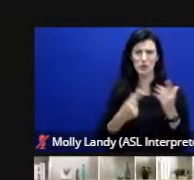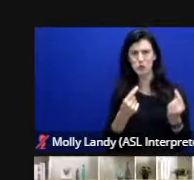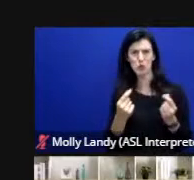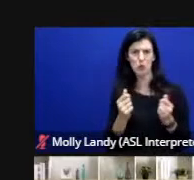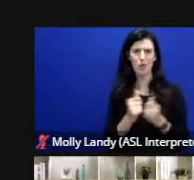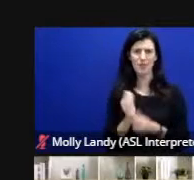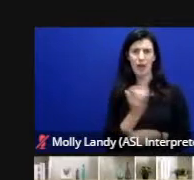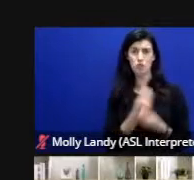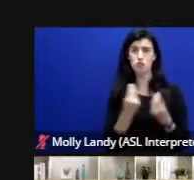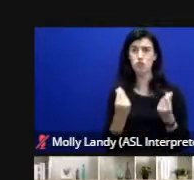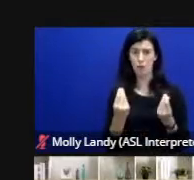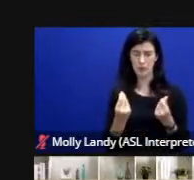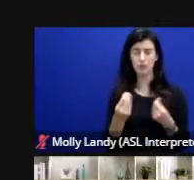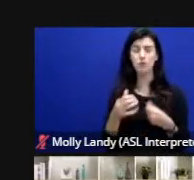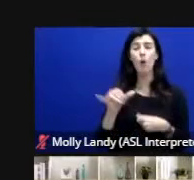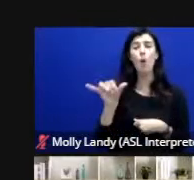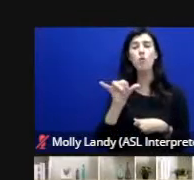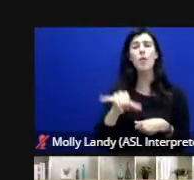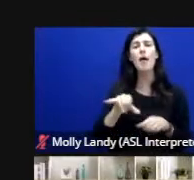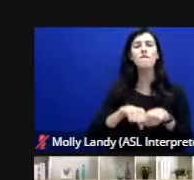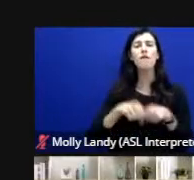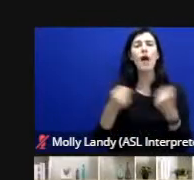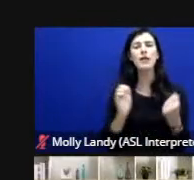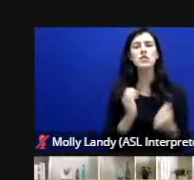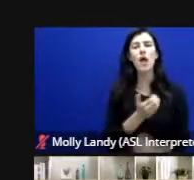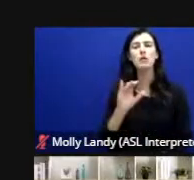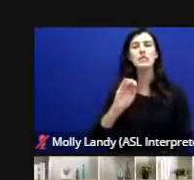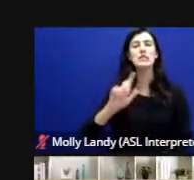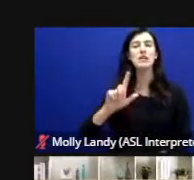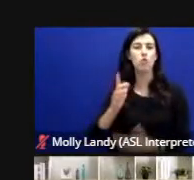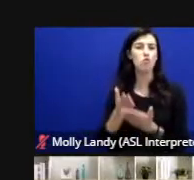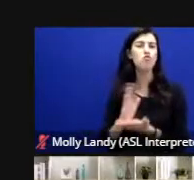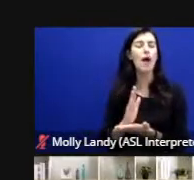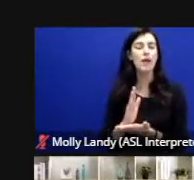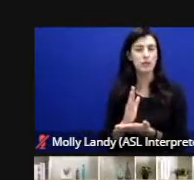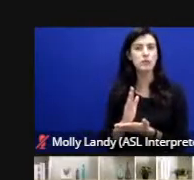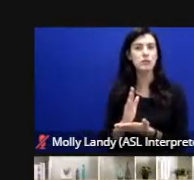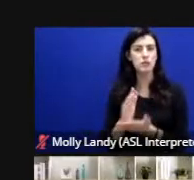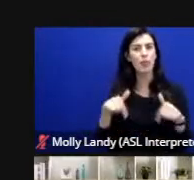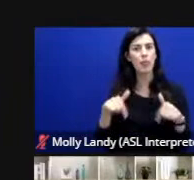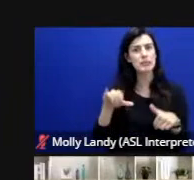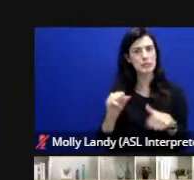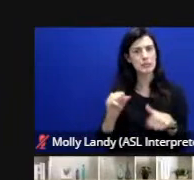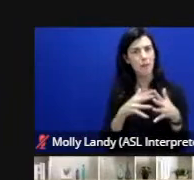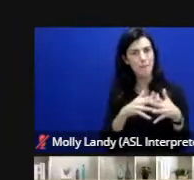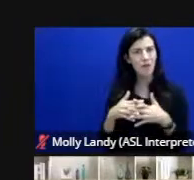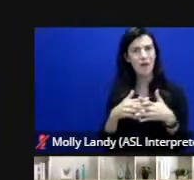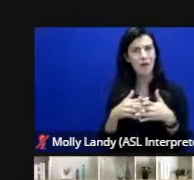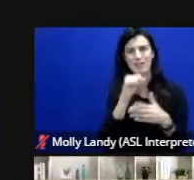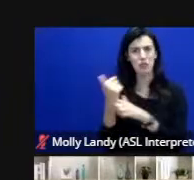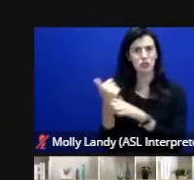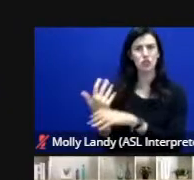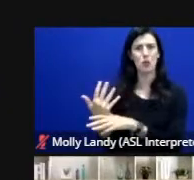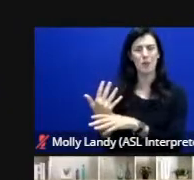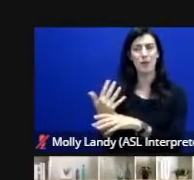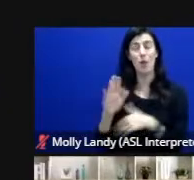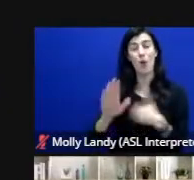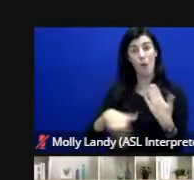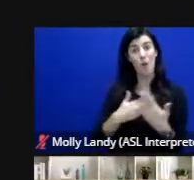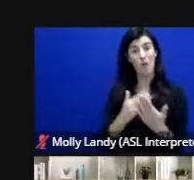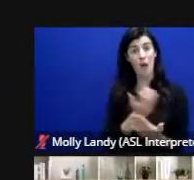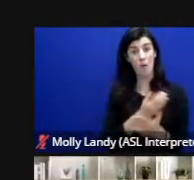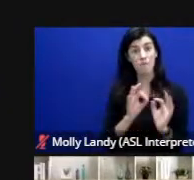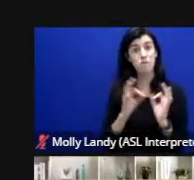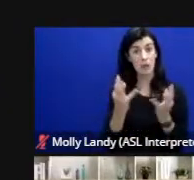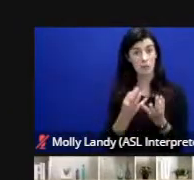also a violation of our civil rights. It's still America, not Germany. And our whole family just caught the Delta